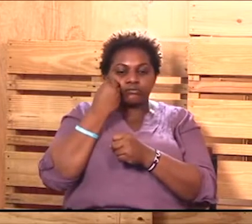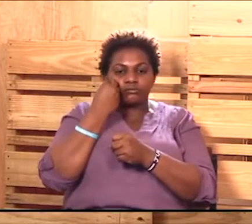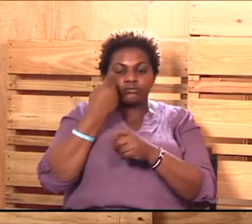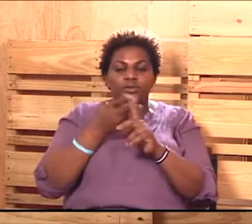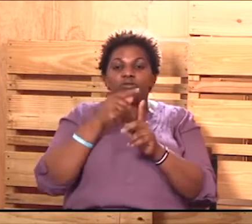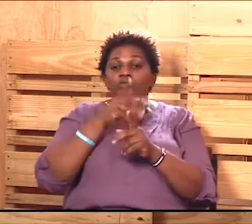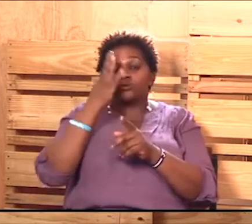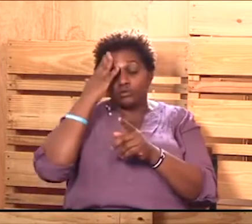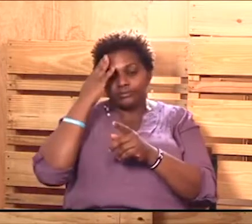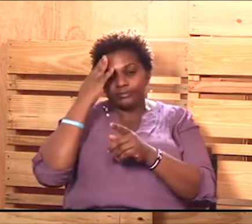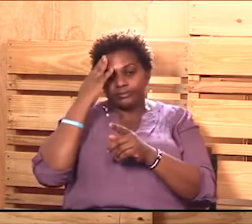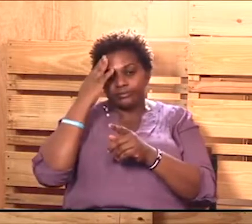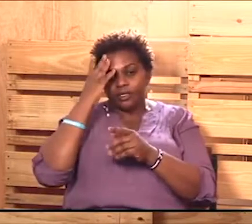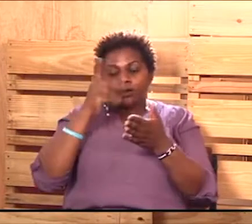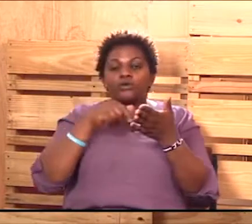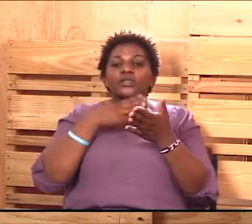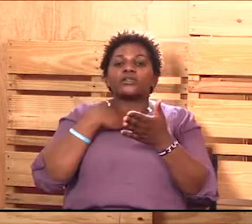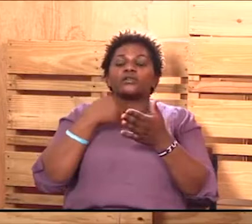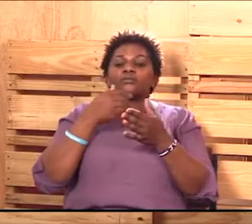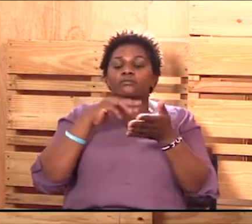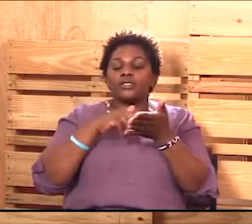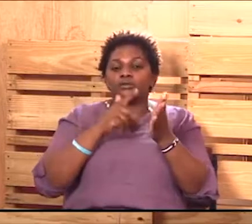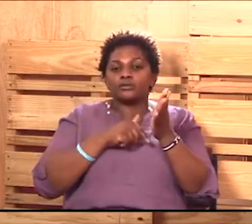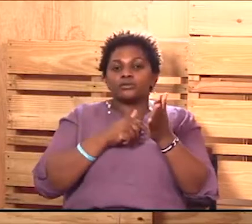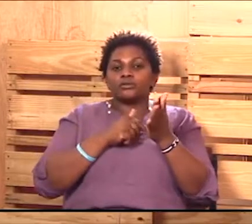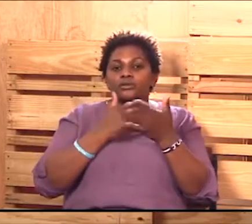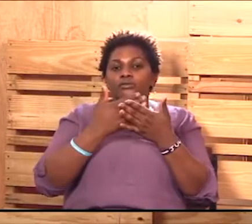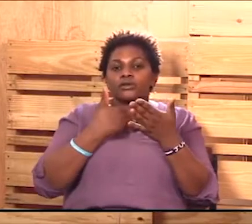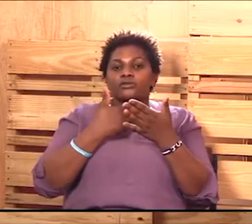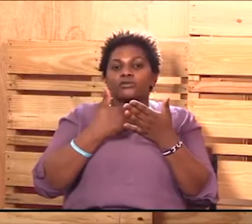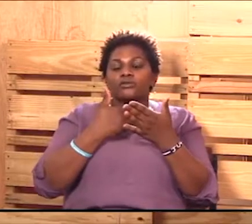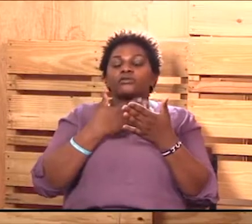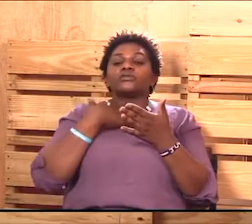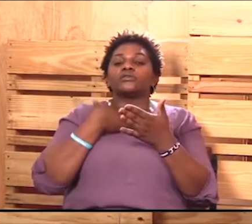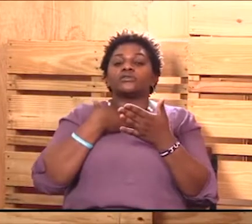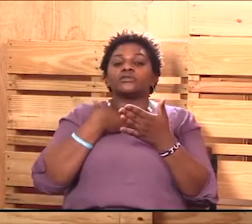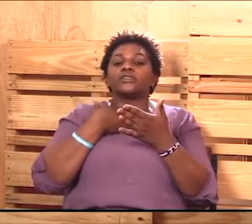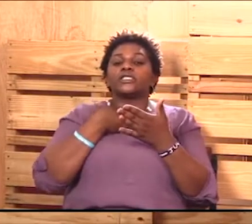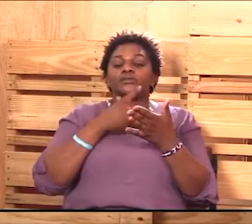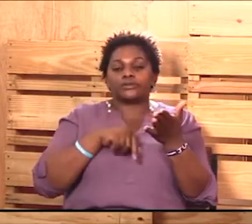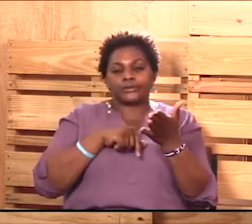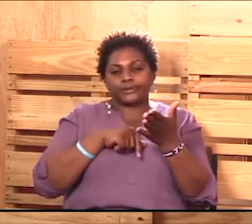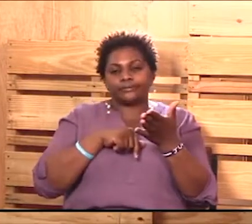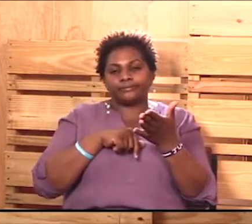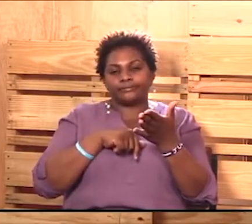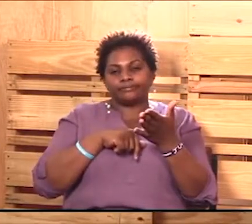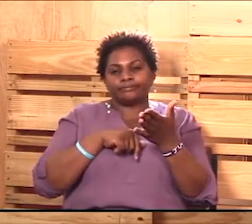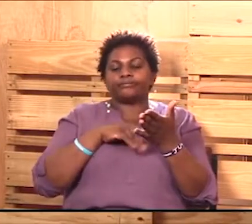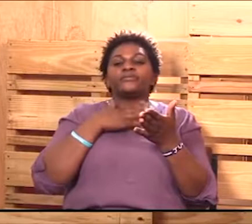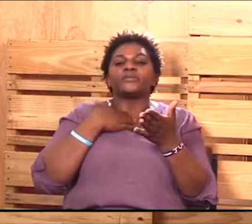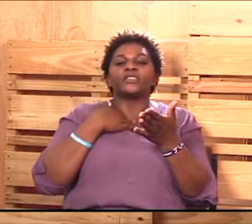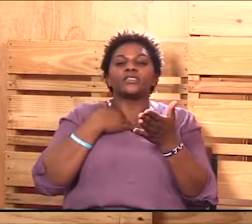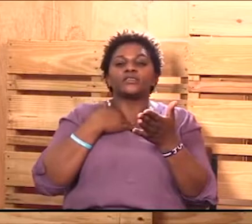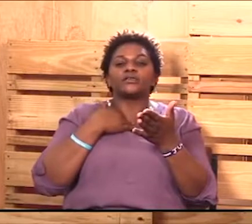But do you know what a need is? You know, before we go into our needs, do you know what a need is? A